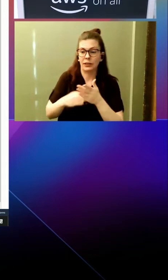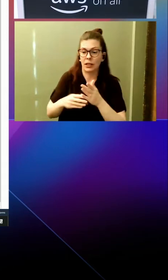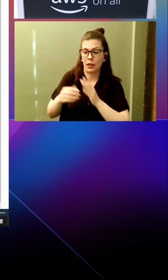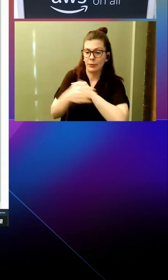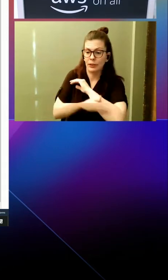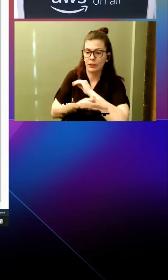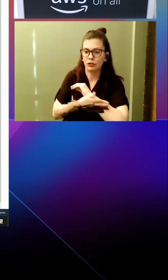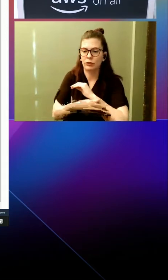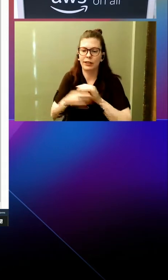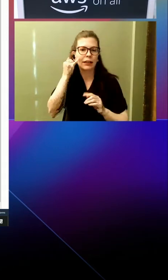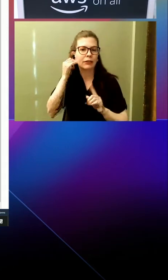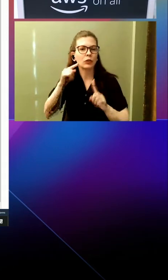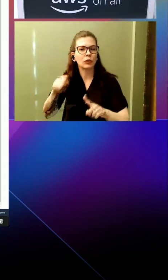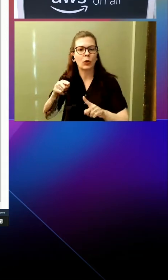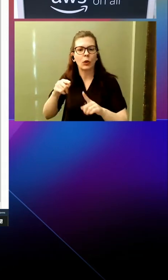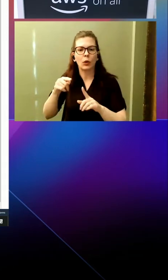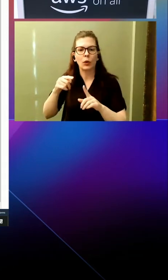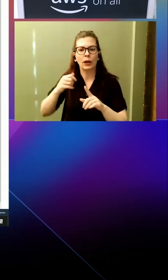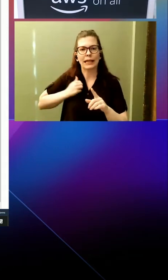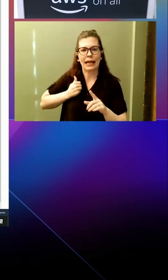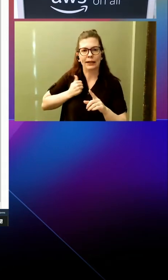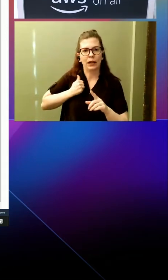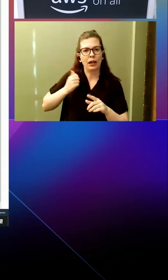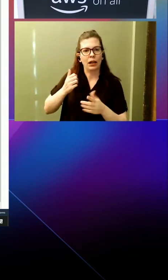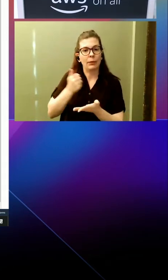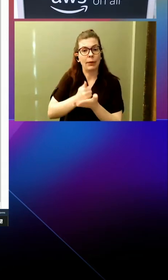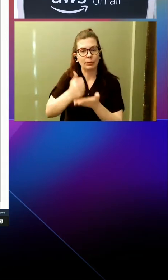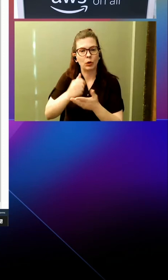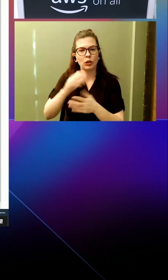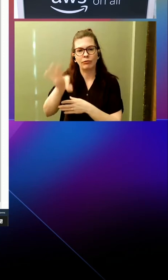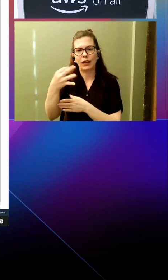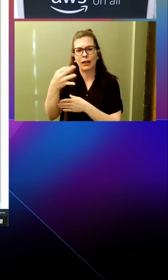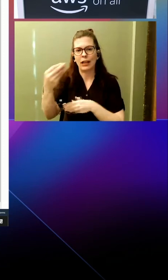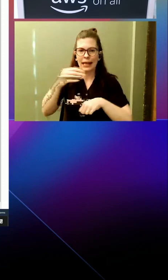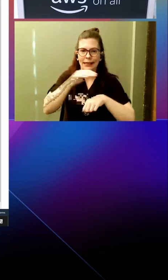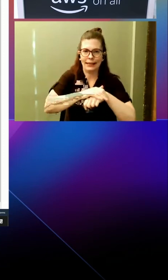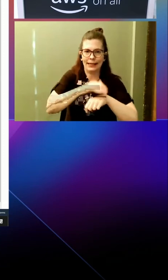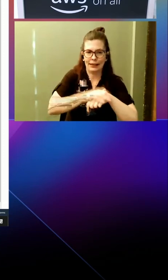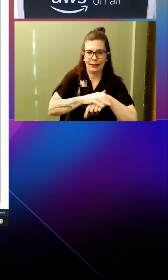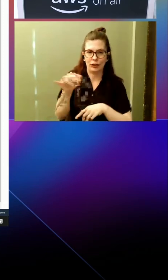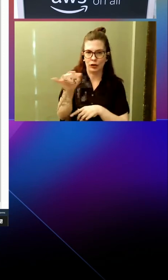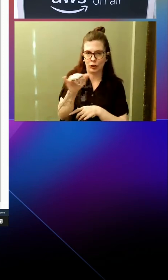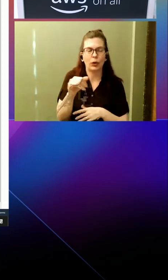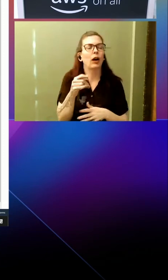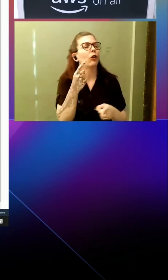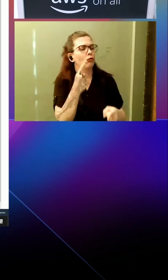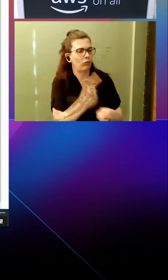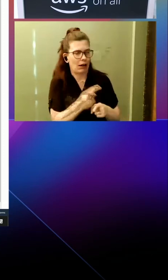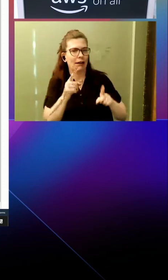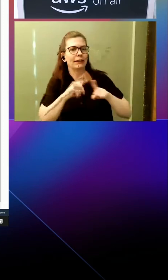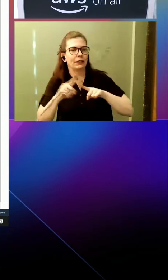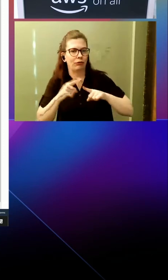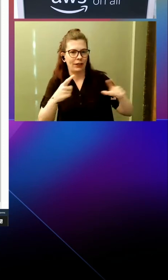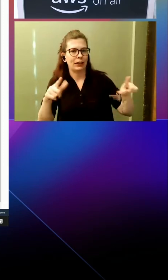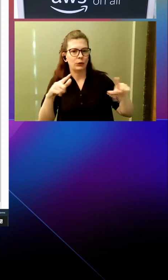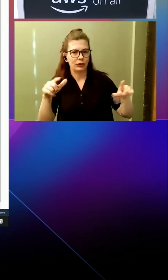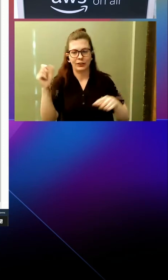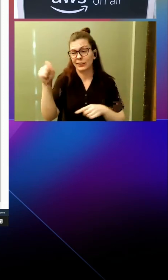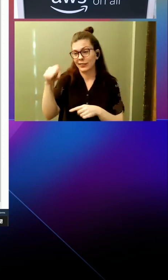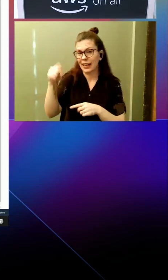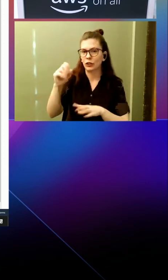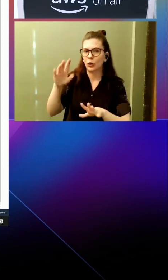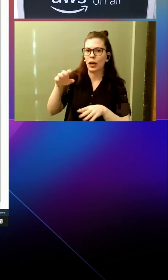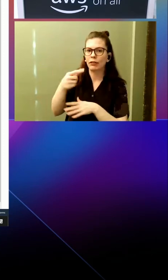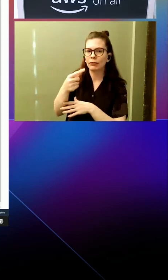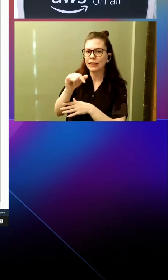to a Canadian driver passport, you have French and English in that. Right, so different languages. Yep. Like given name, some passports have